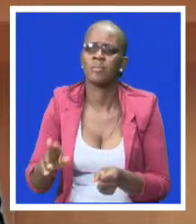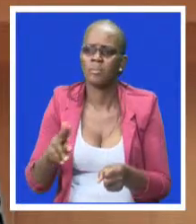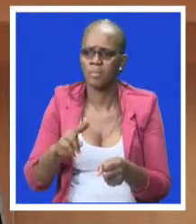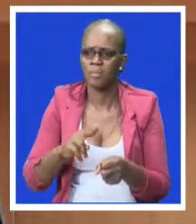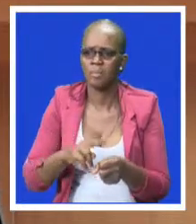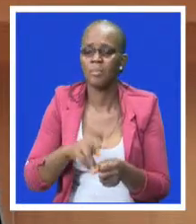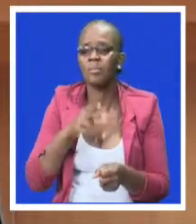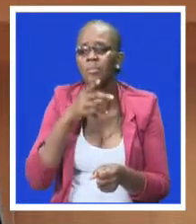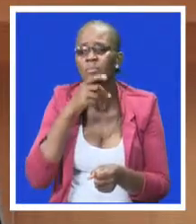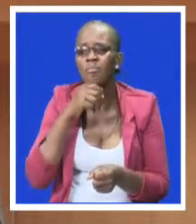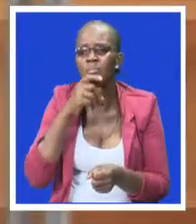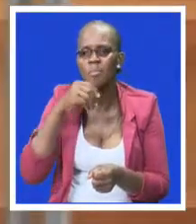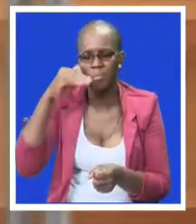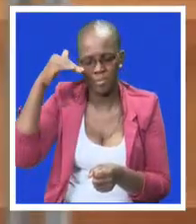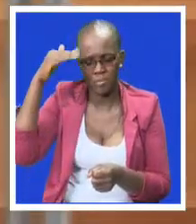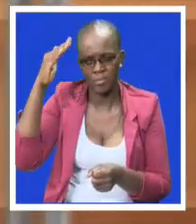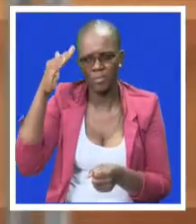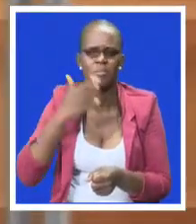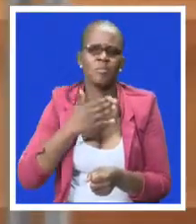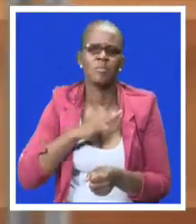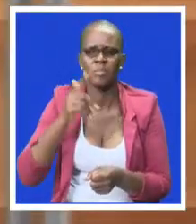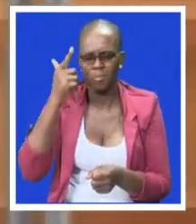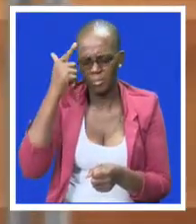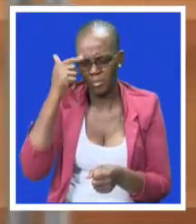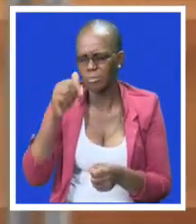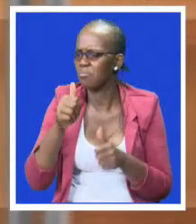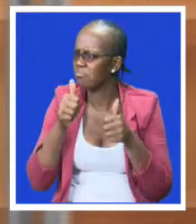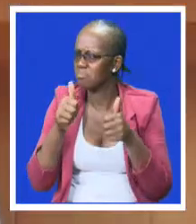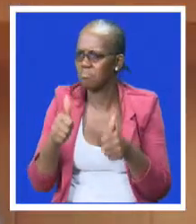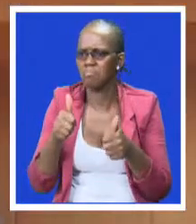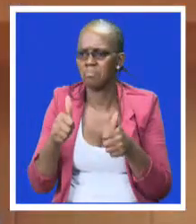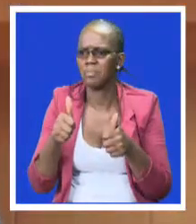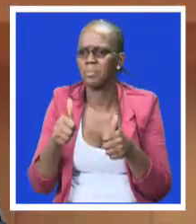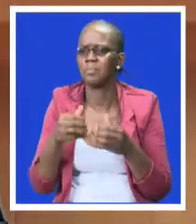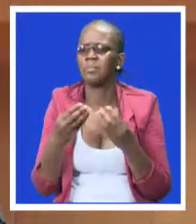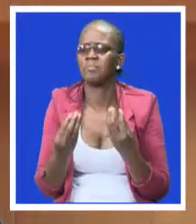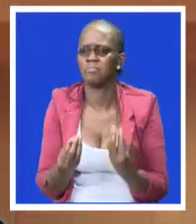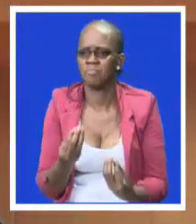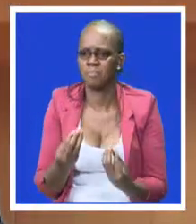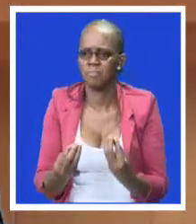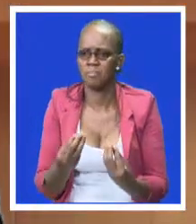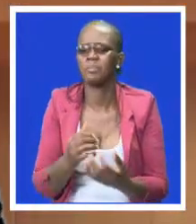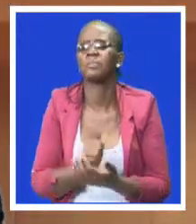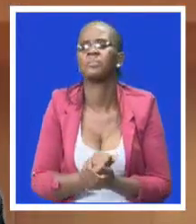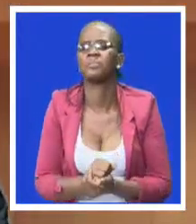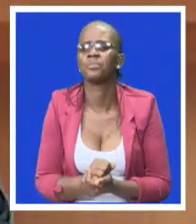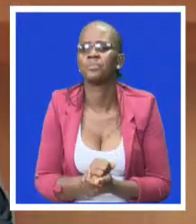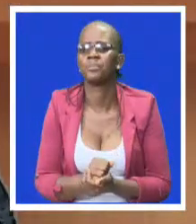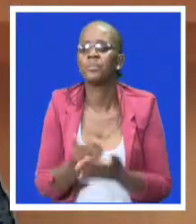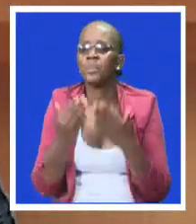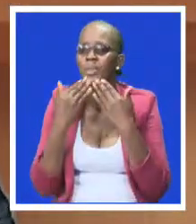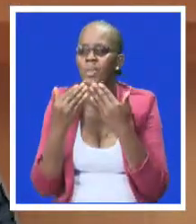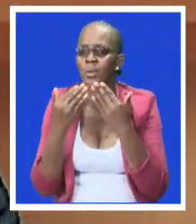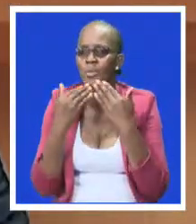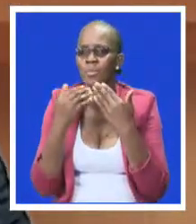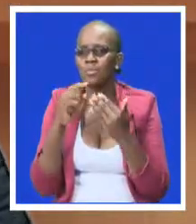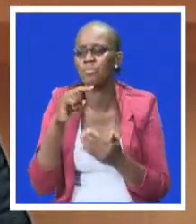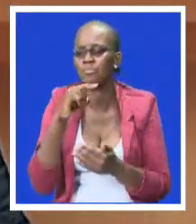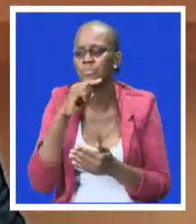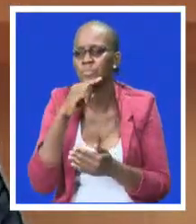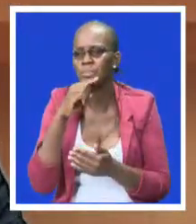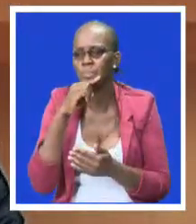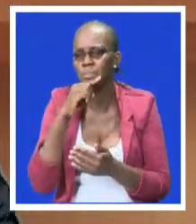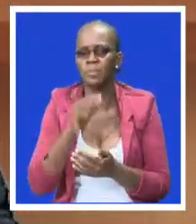know. Okay. Without wasting any time, please begin your lesson. Okay. Thank you, Lerato. Learners at